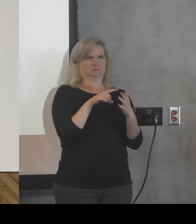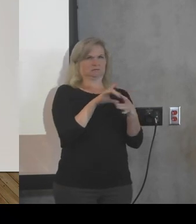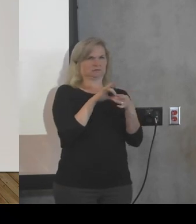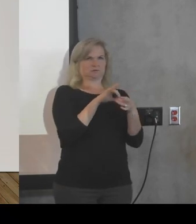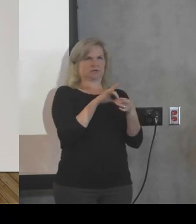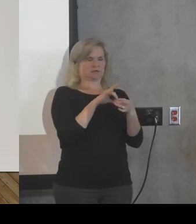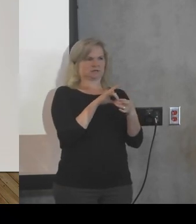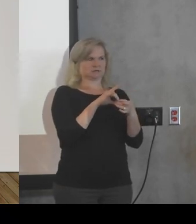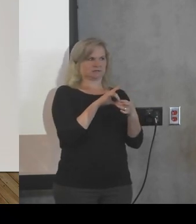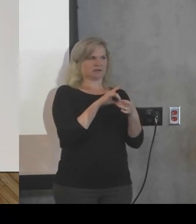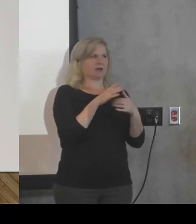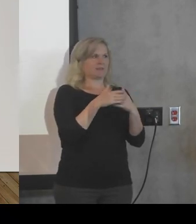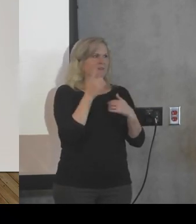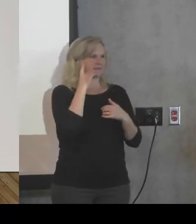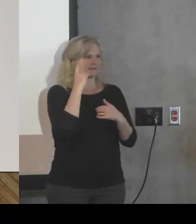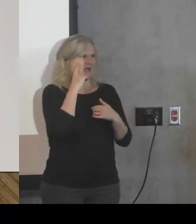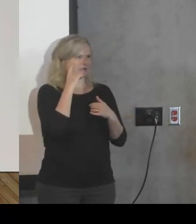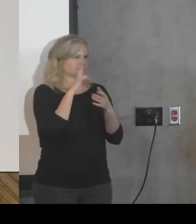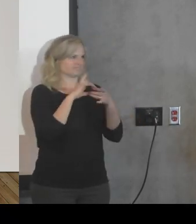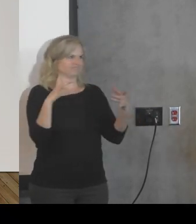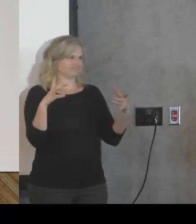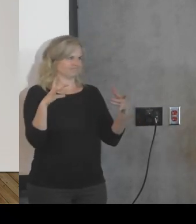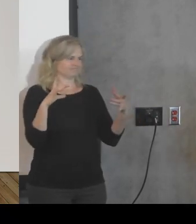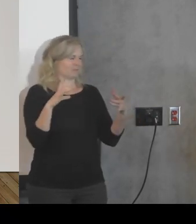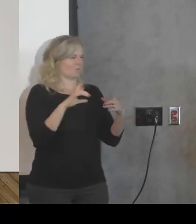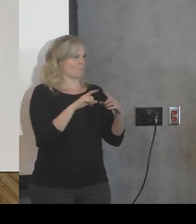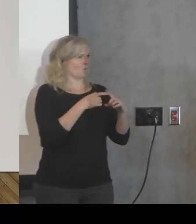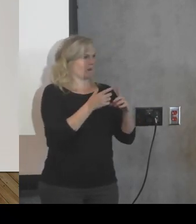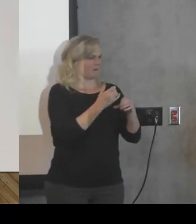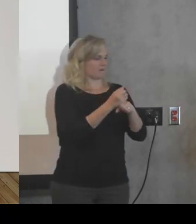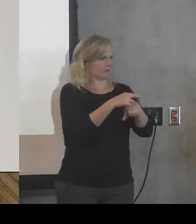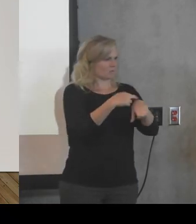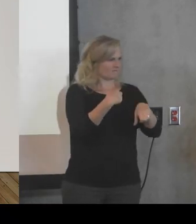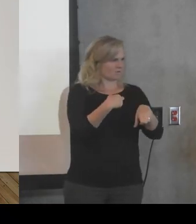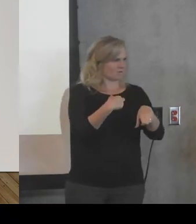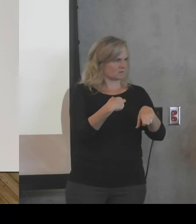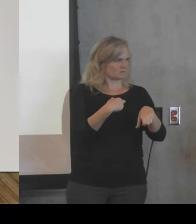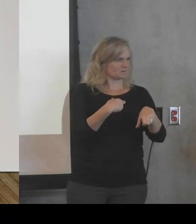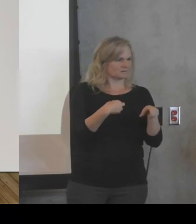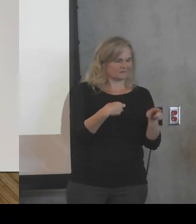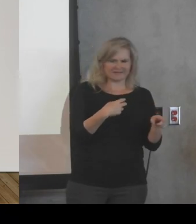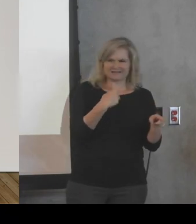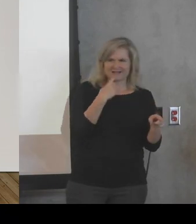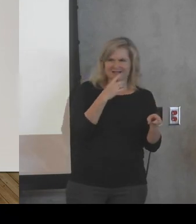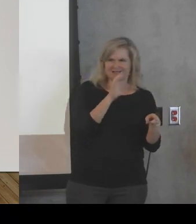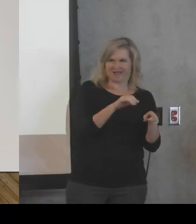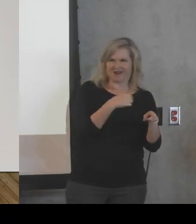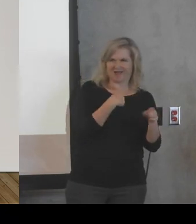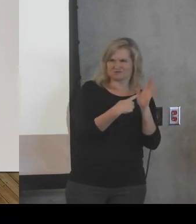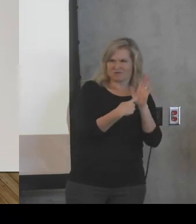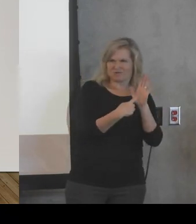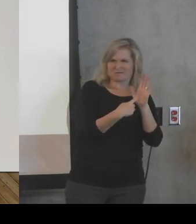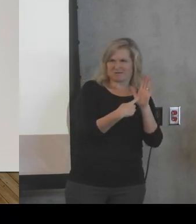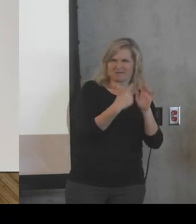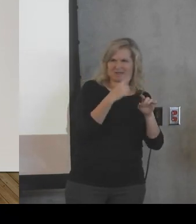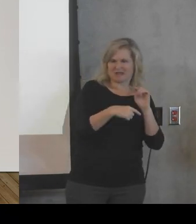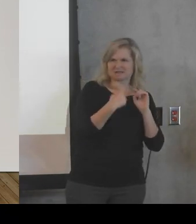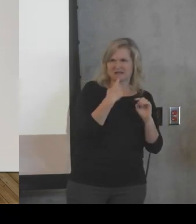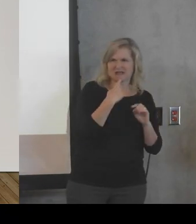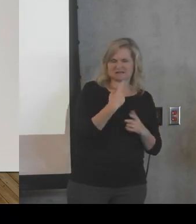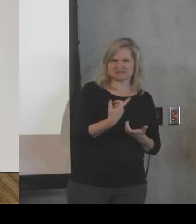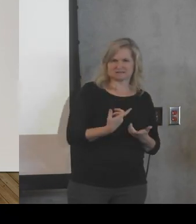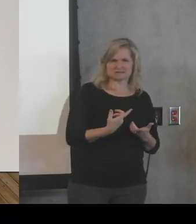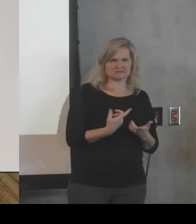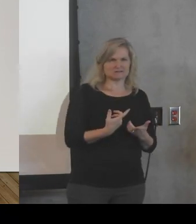to sounds. So when I get a referral from a teacher going, oh, they can't, when I show them letter A, they're not saying ah, I